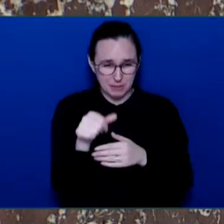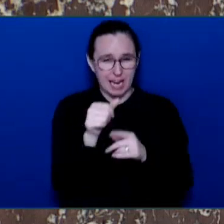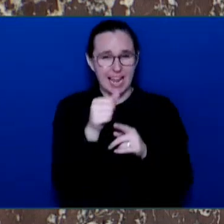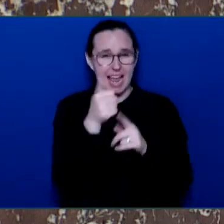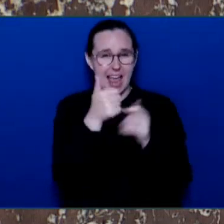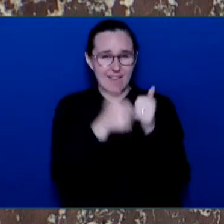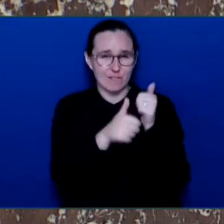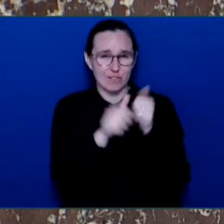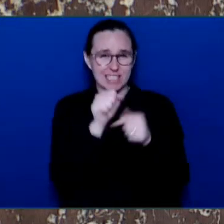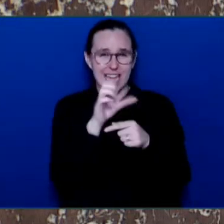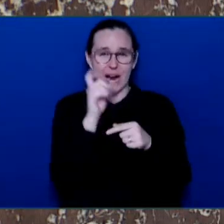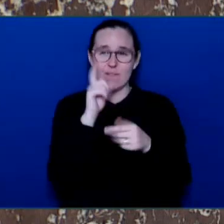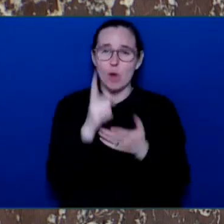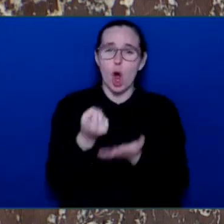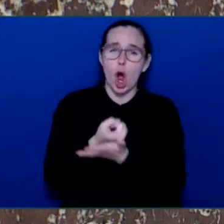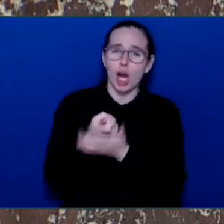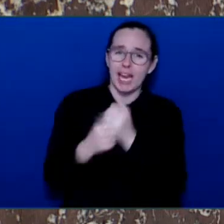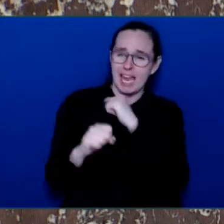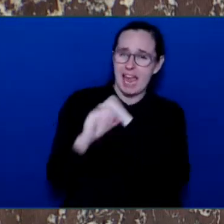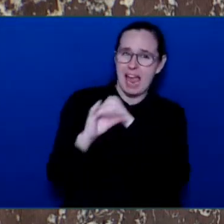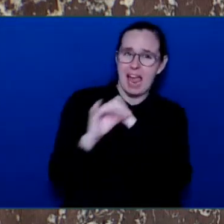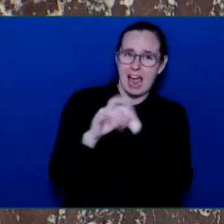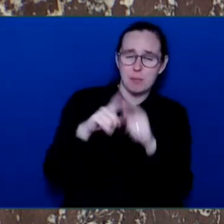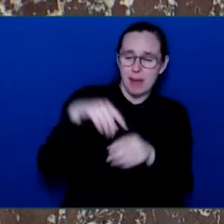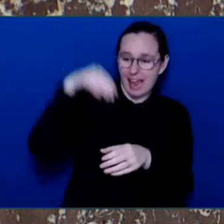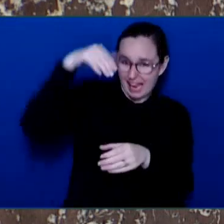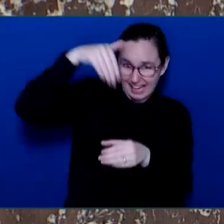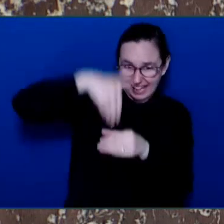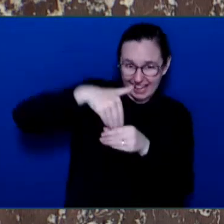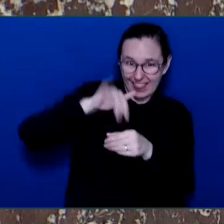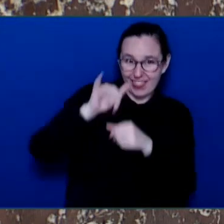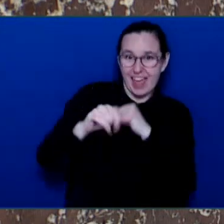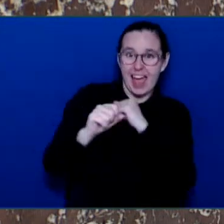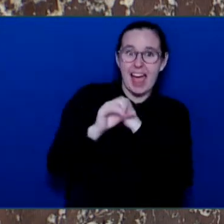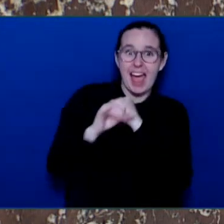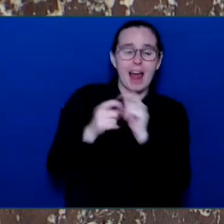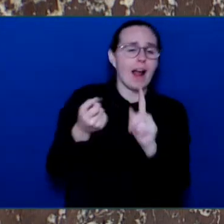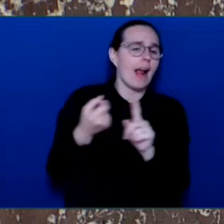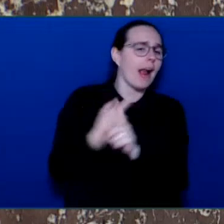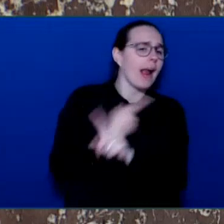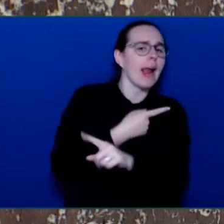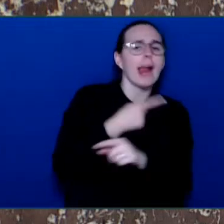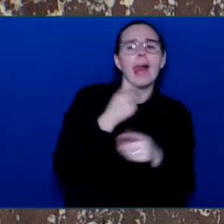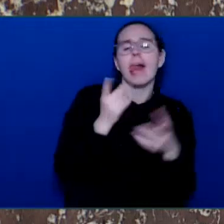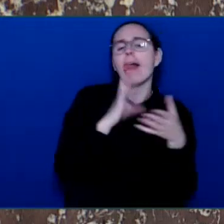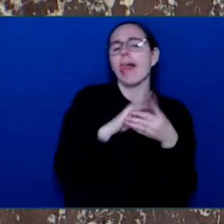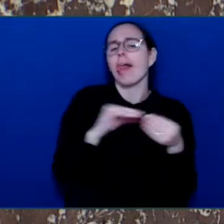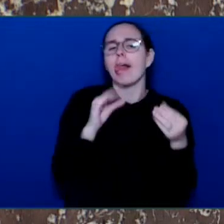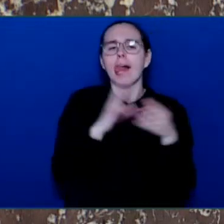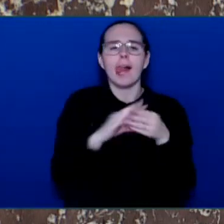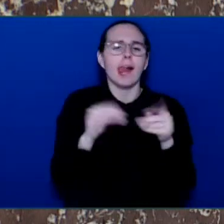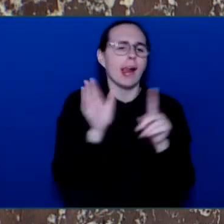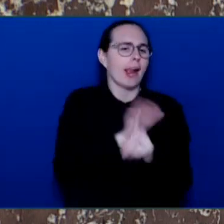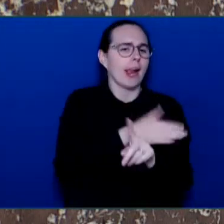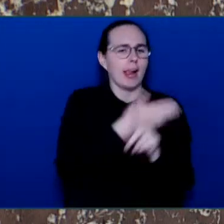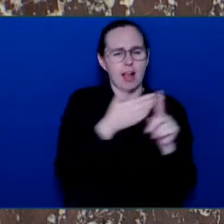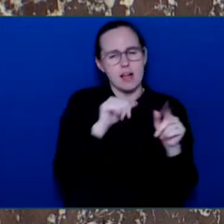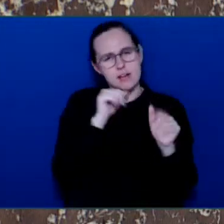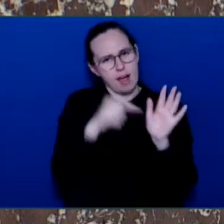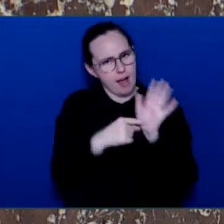the narrative on its disastrous Cost BC scheme. In the time, Mr. Speaker, it takes the Canucks to have a power play, this government